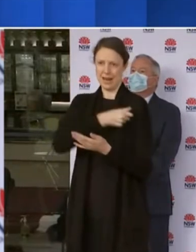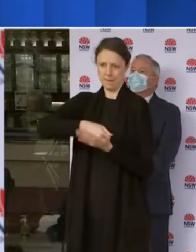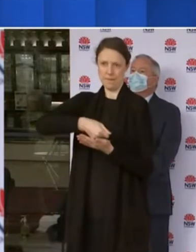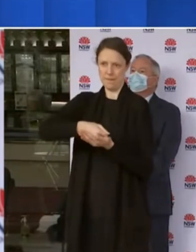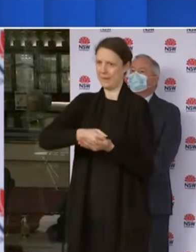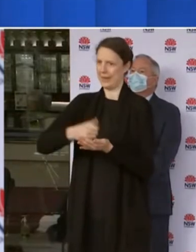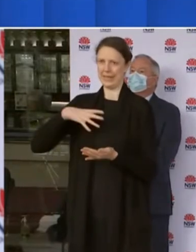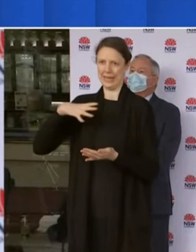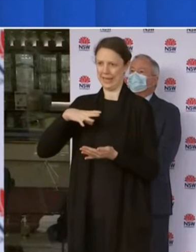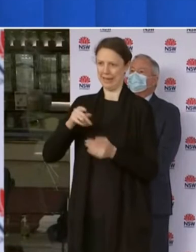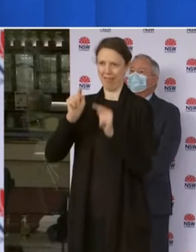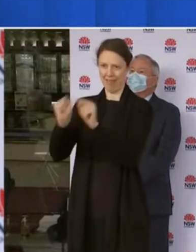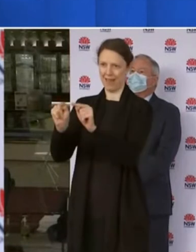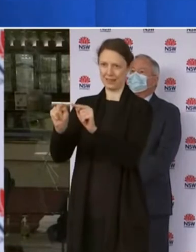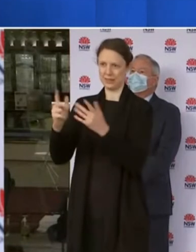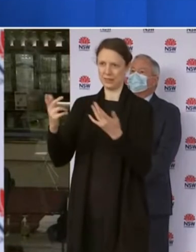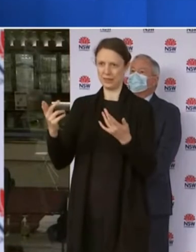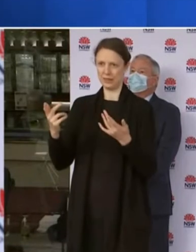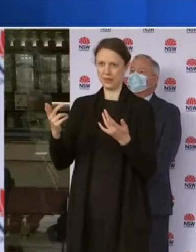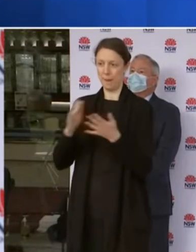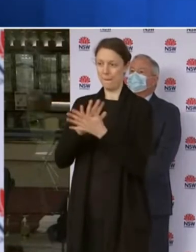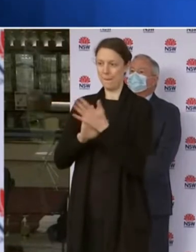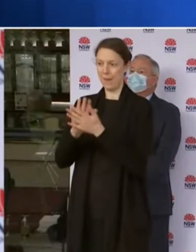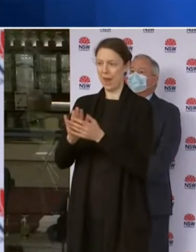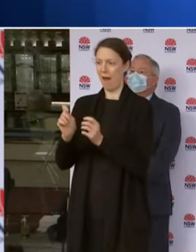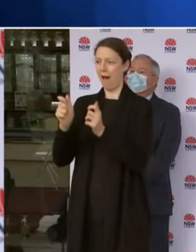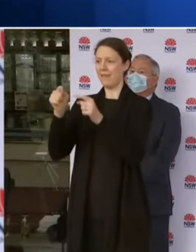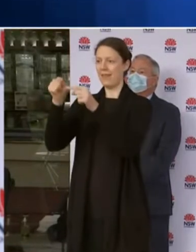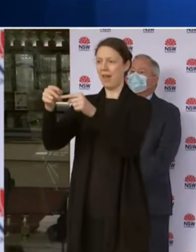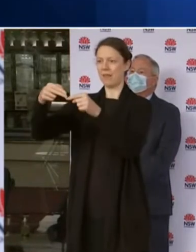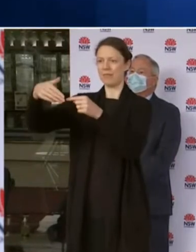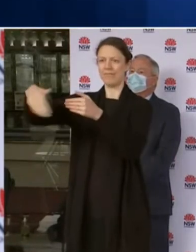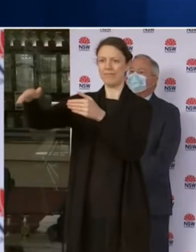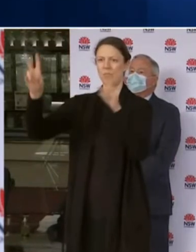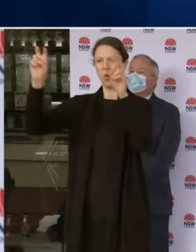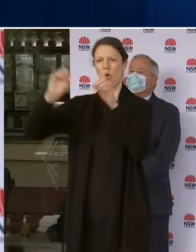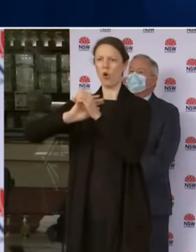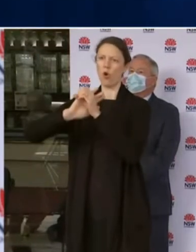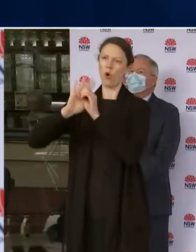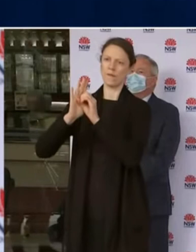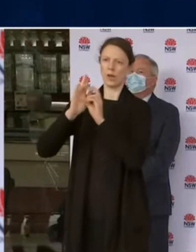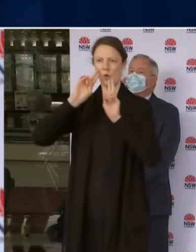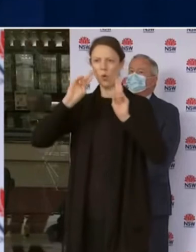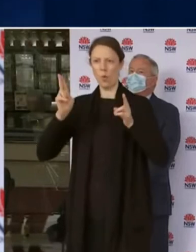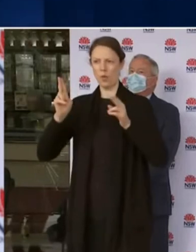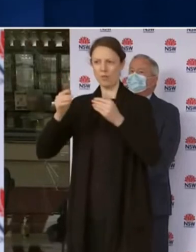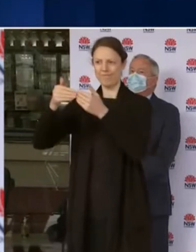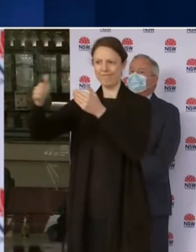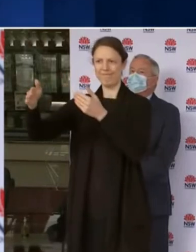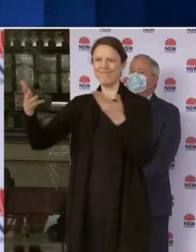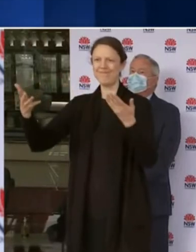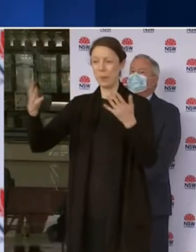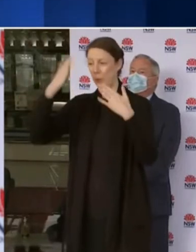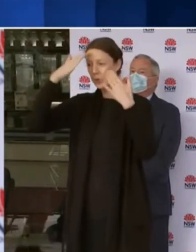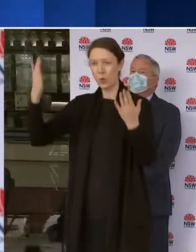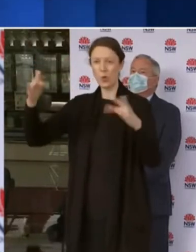vaccinated, we can't have a conversation about what COVID normal looks like. And that's why I'm so keen to do everything we can